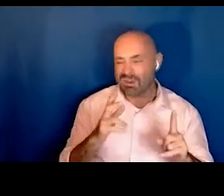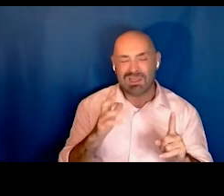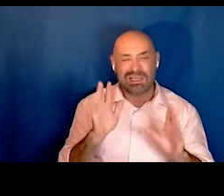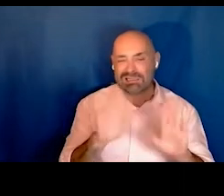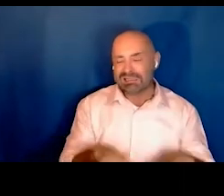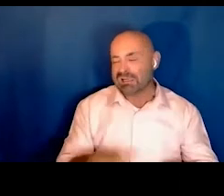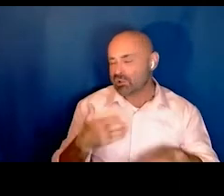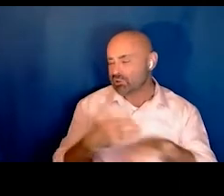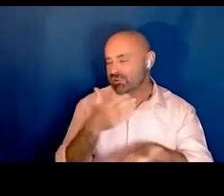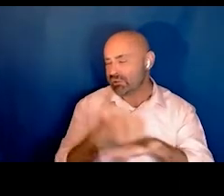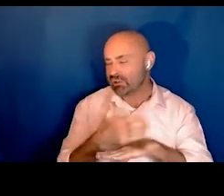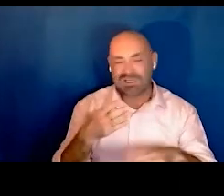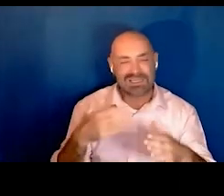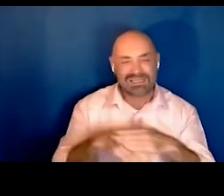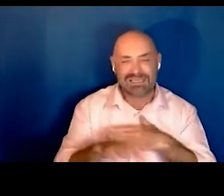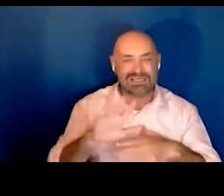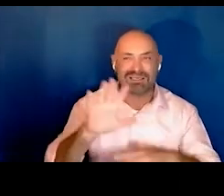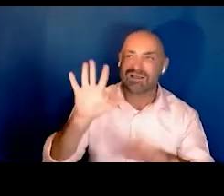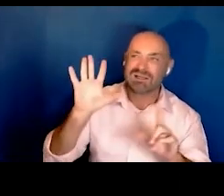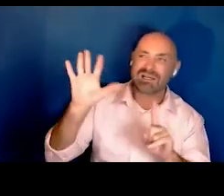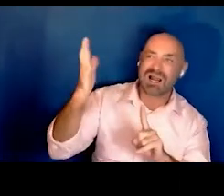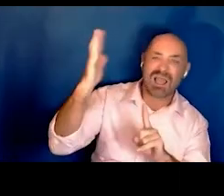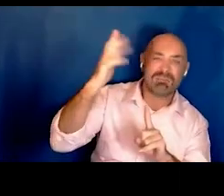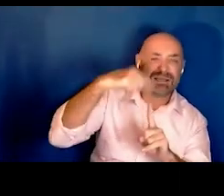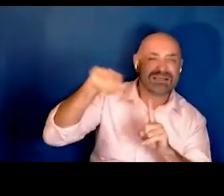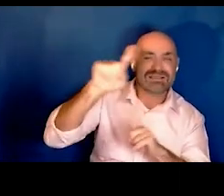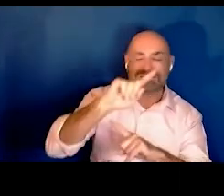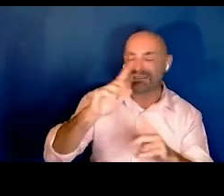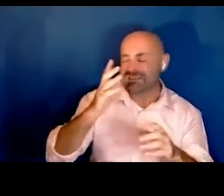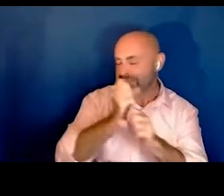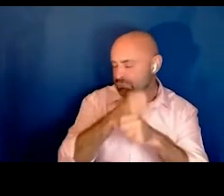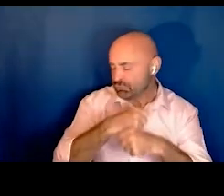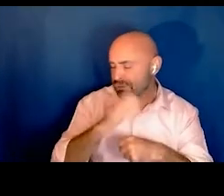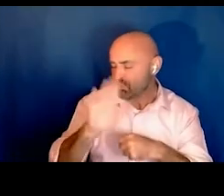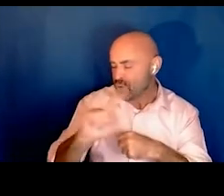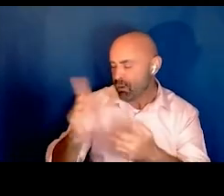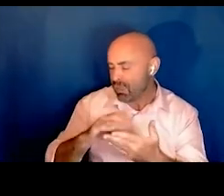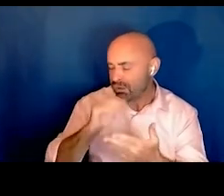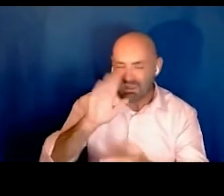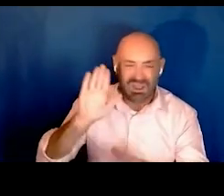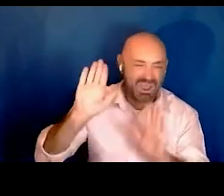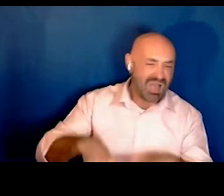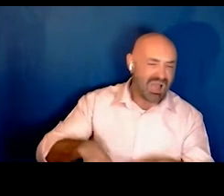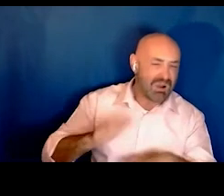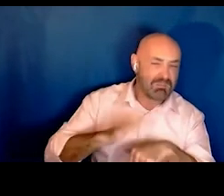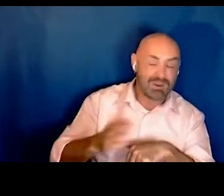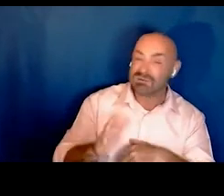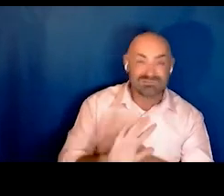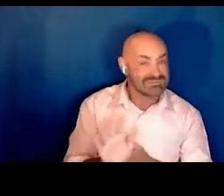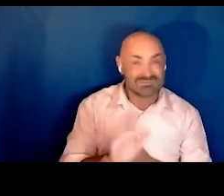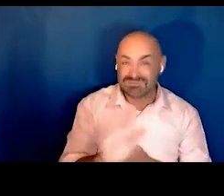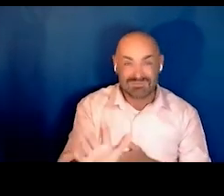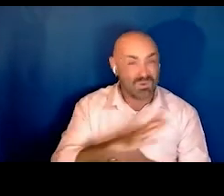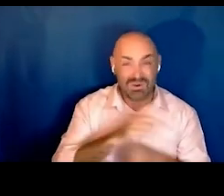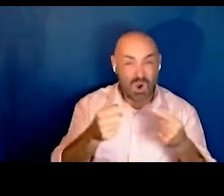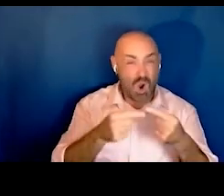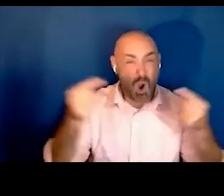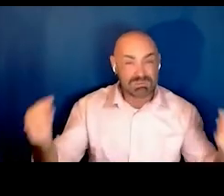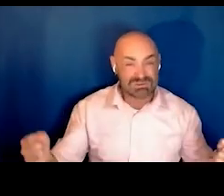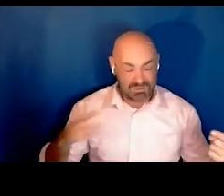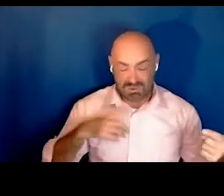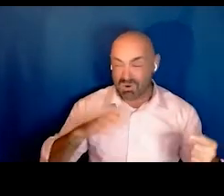careers in climate because they're so distressed by what they're learning at a time we need every career to